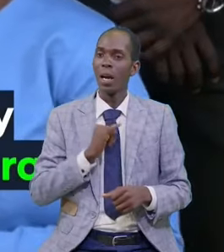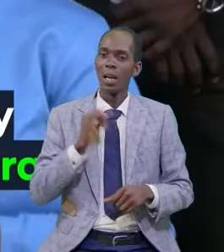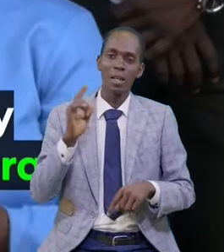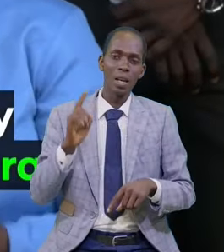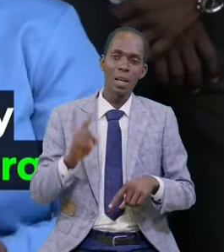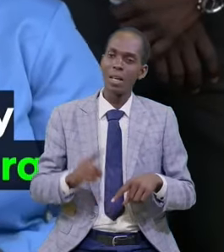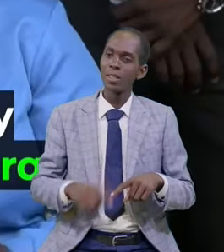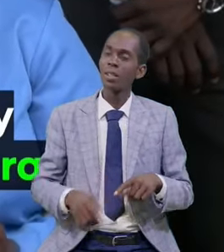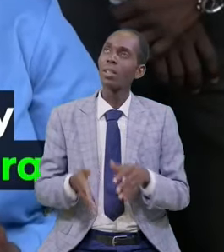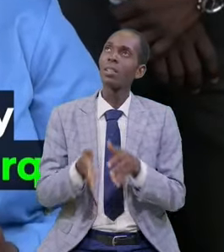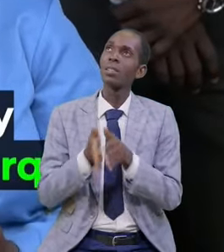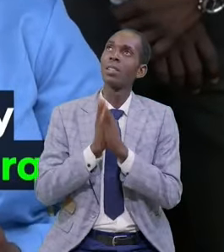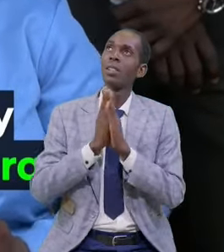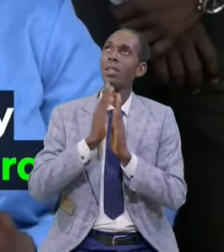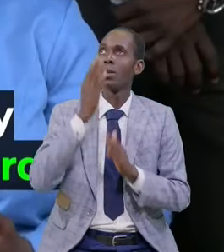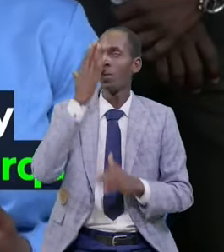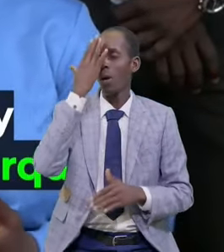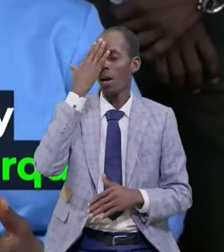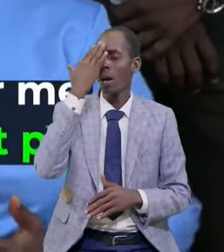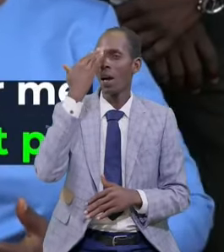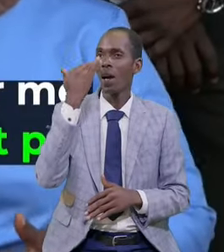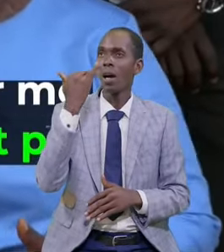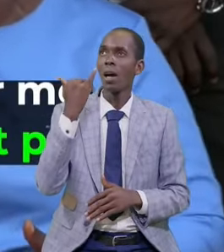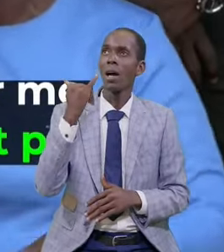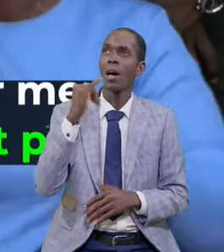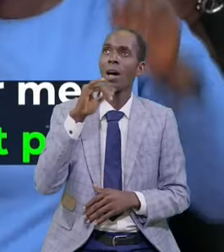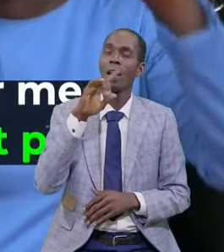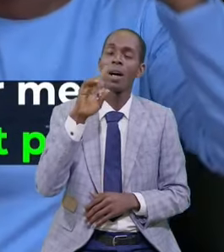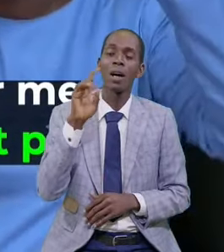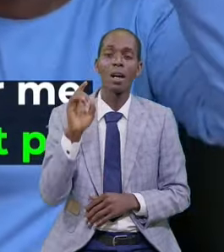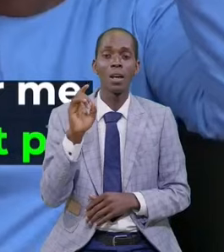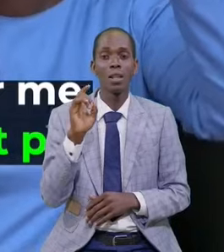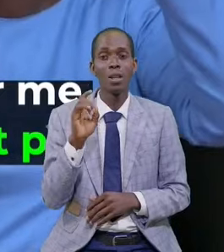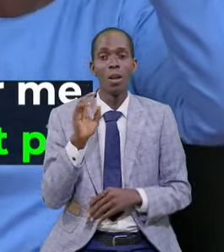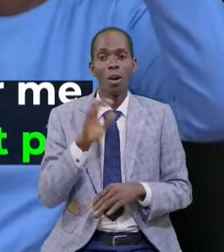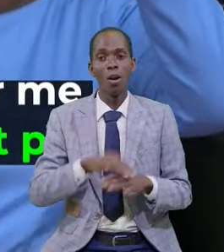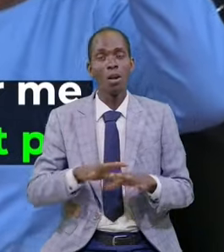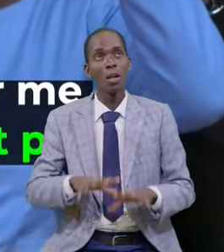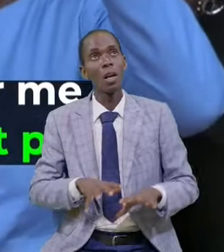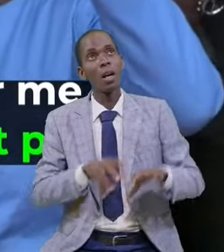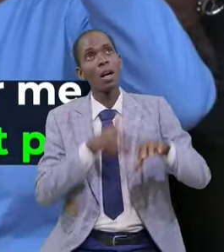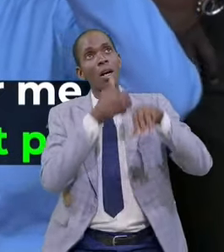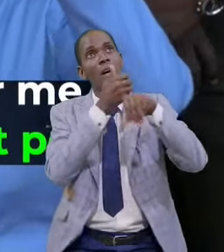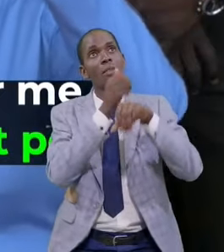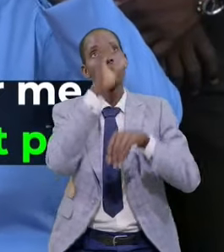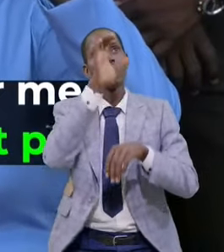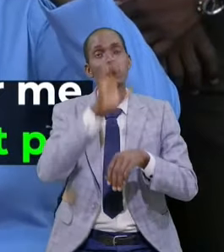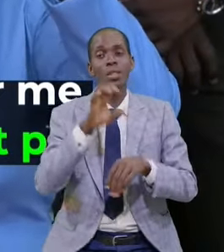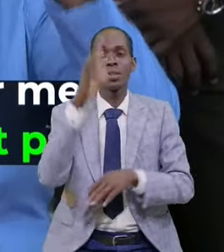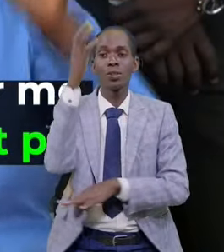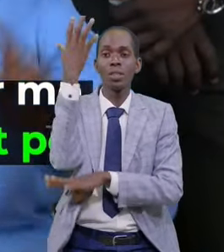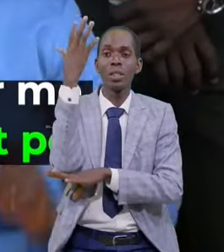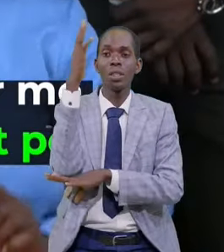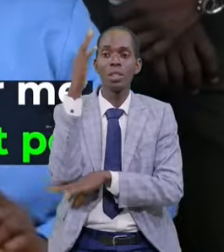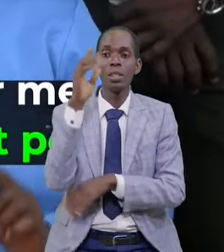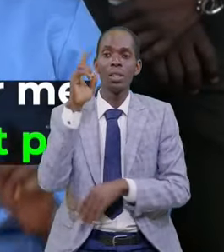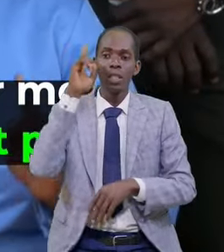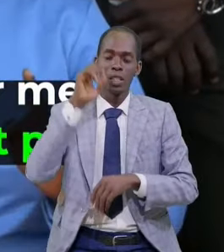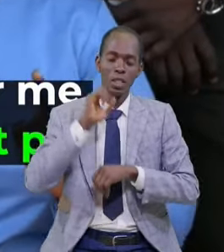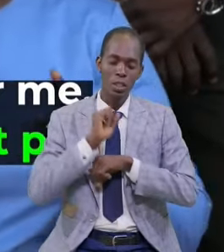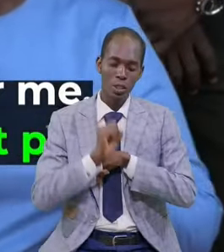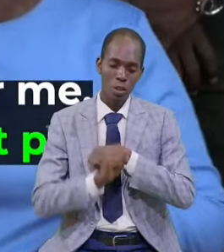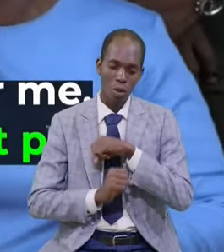canot say why on calary tree he